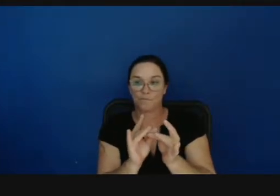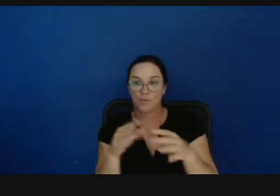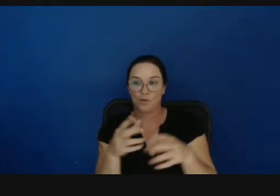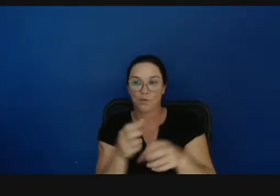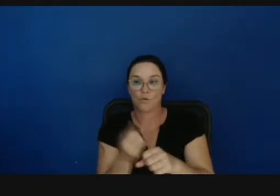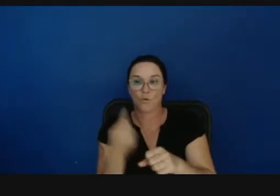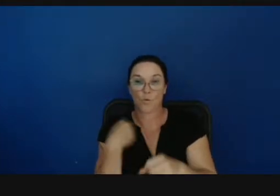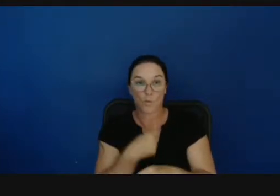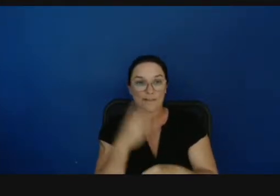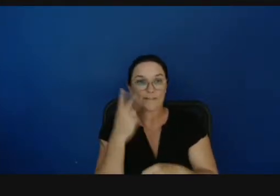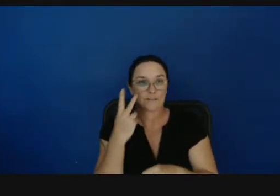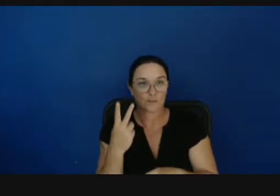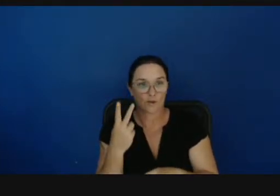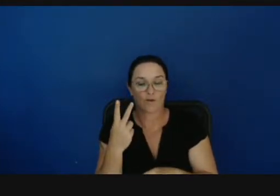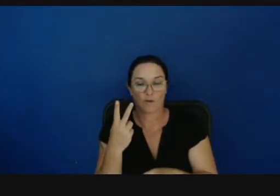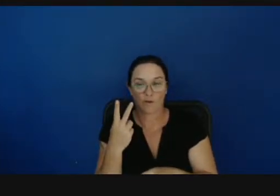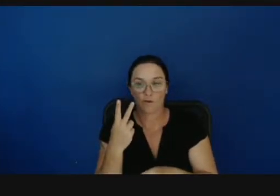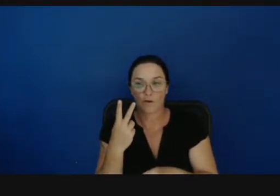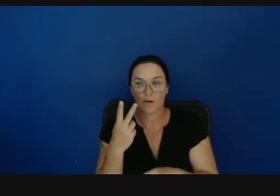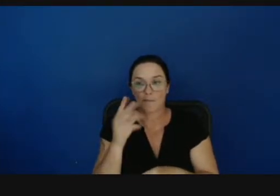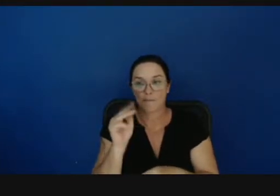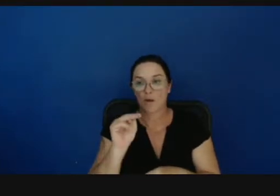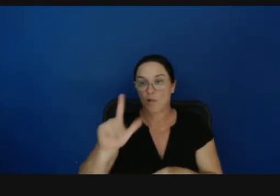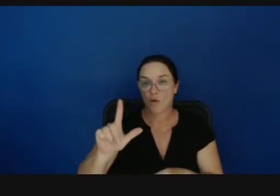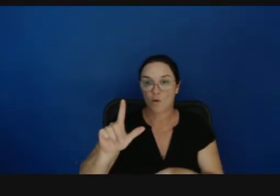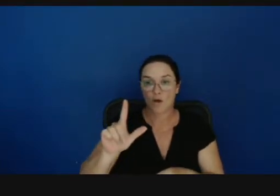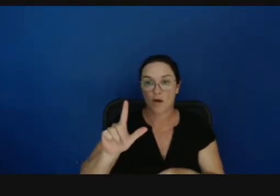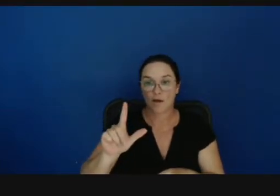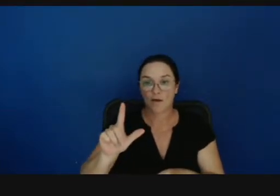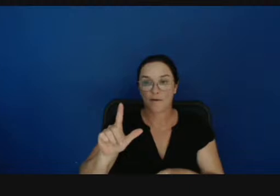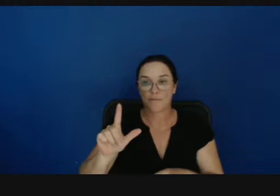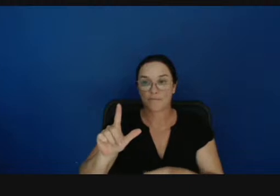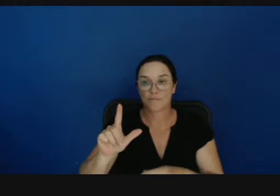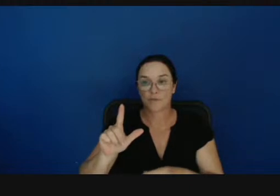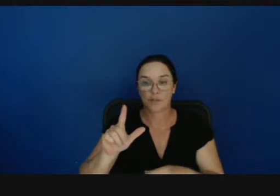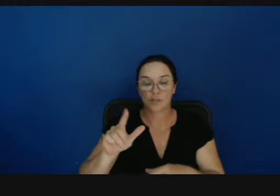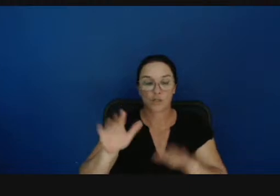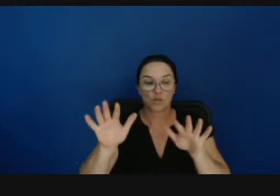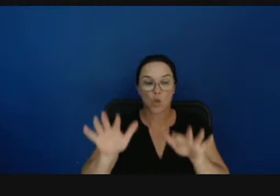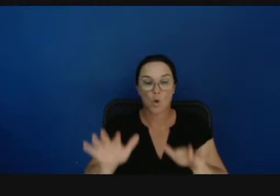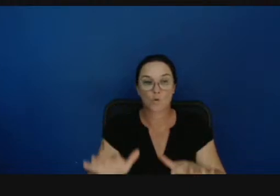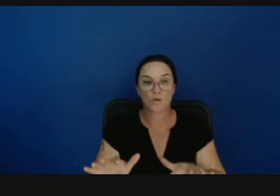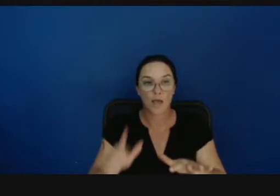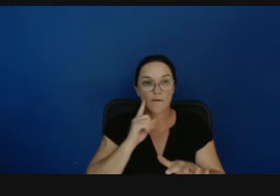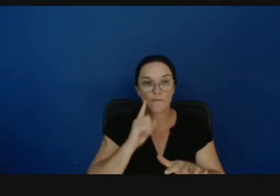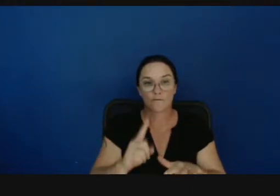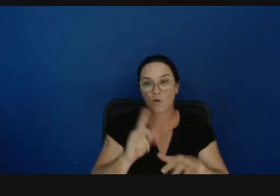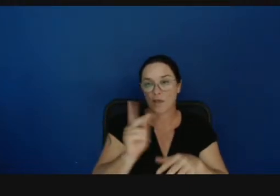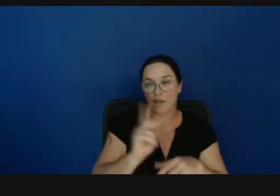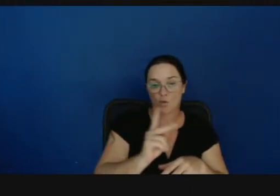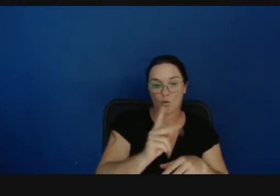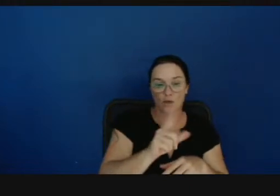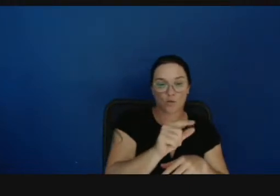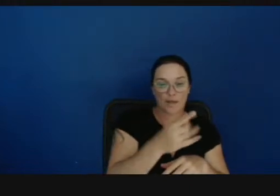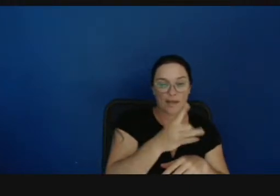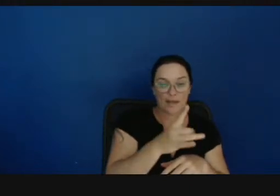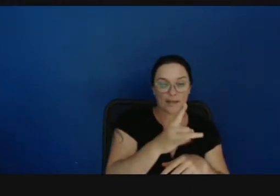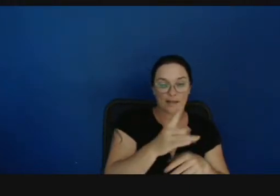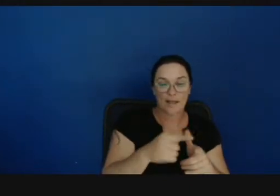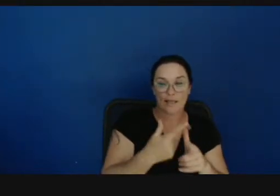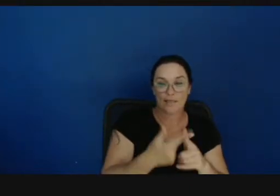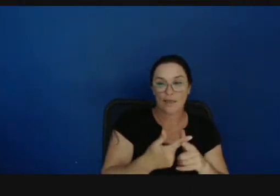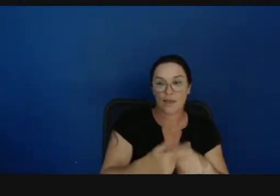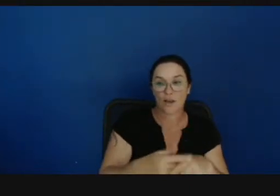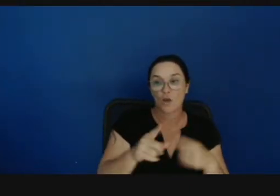we saw that Mauna Loa essentially slowed down for Kilauea's 2018 eruption. And then when Kilauea's 2018 eruption